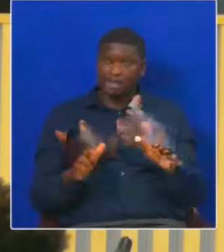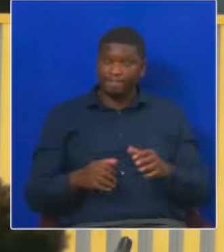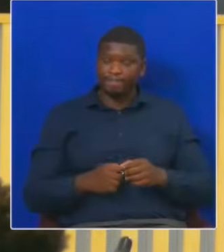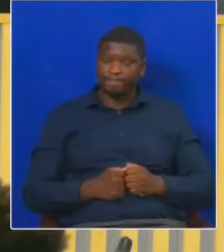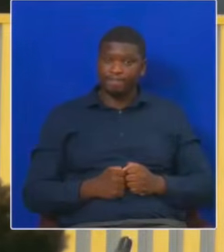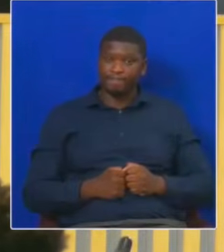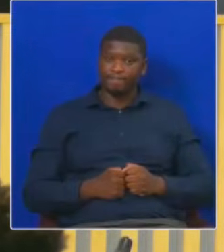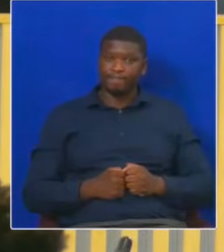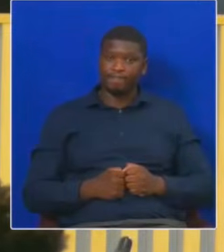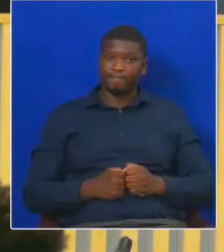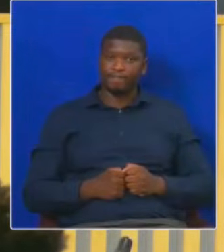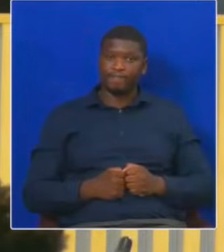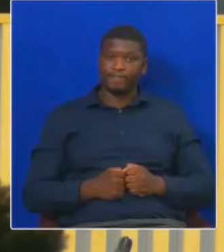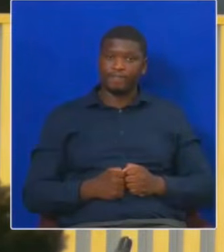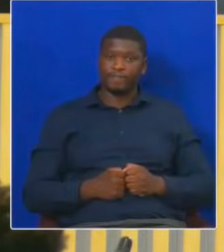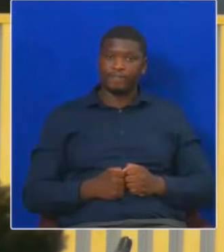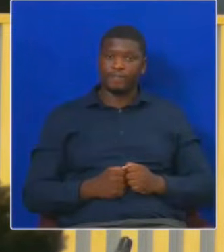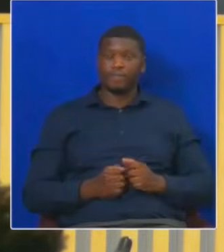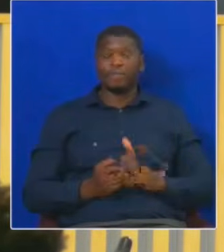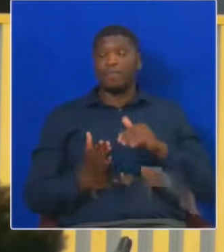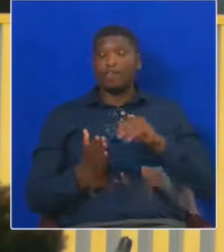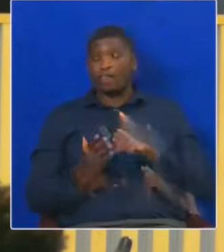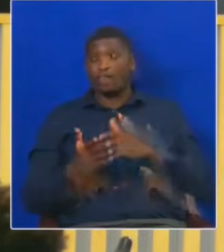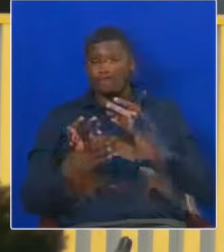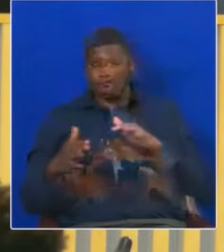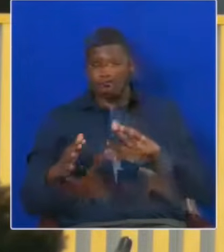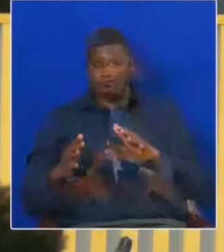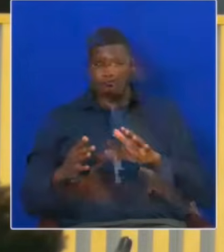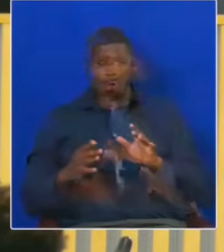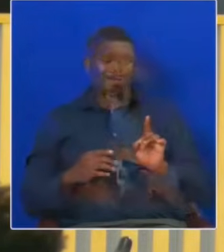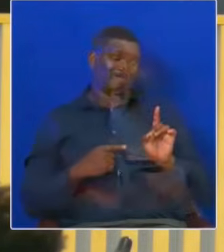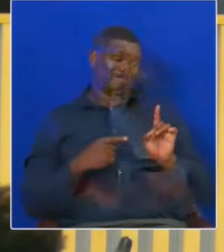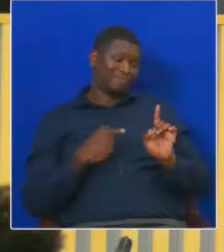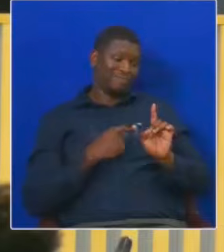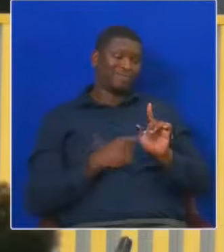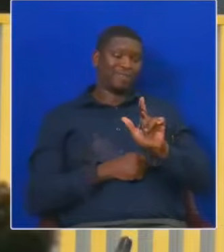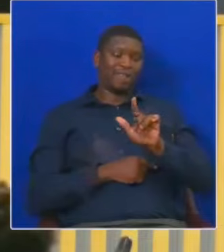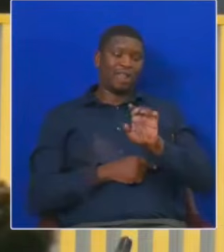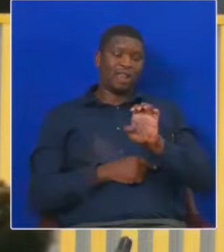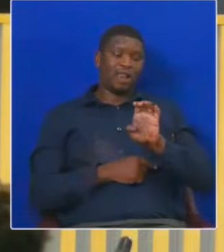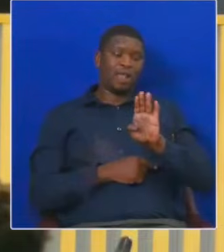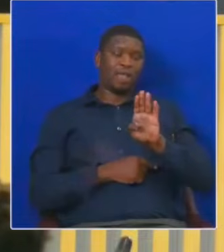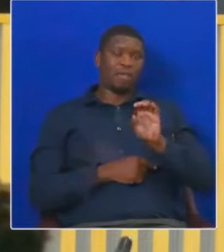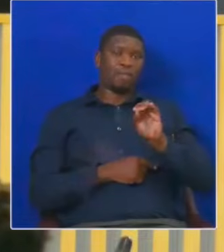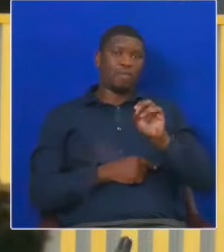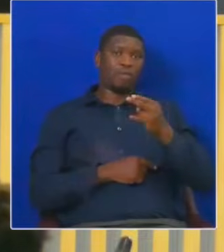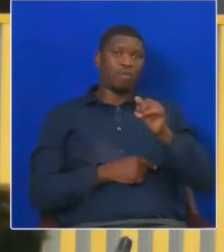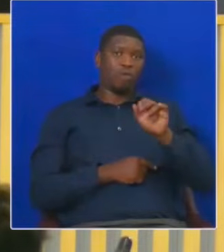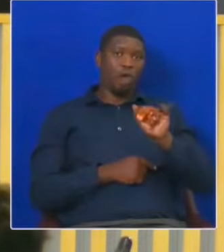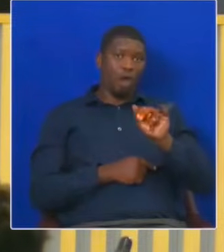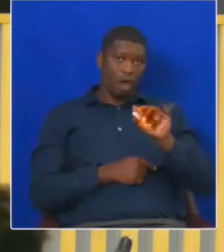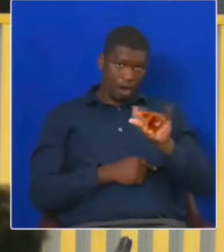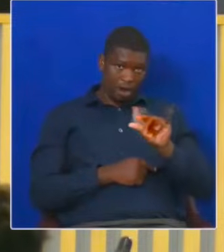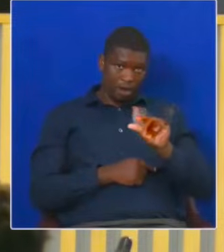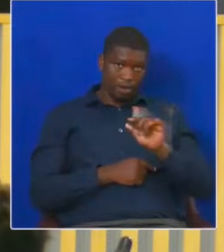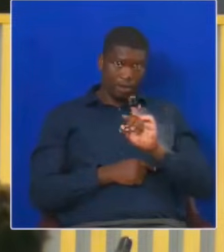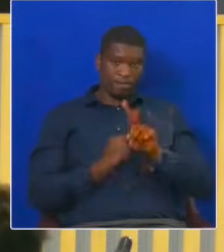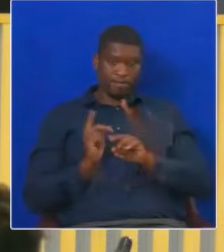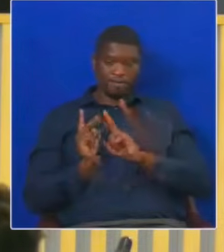Lebohang Molife and Fundiswa Nyangule were